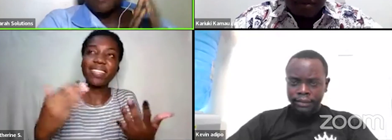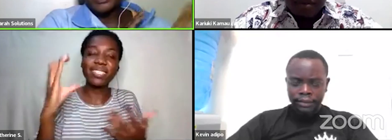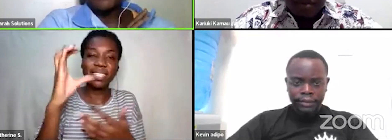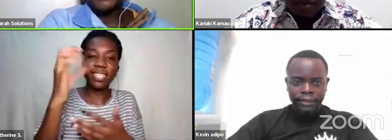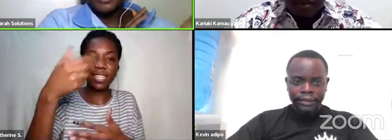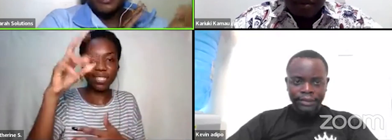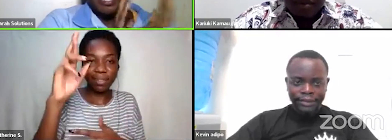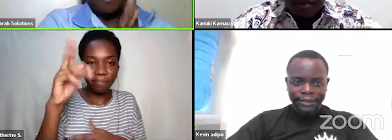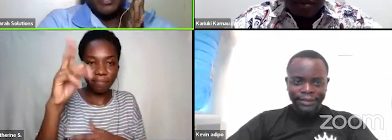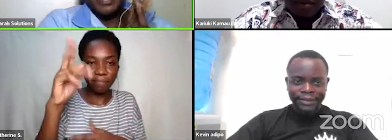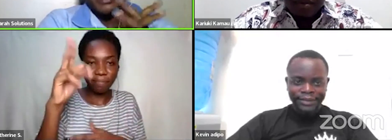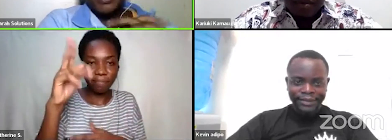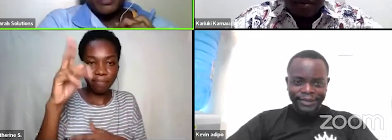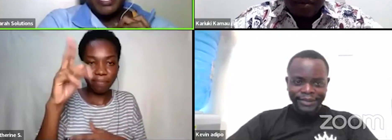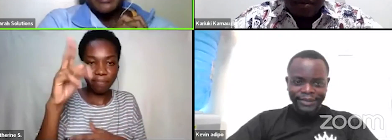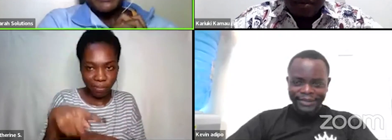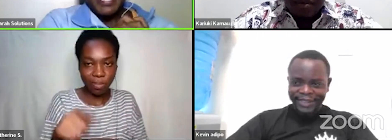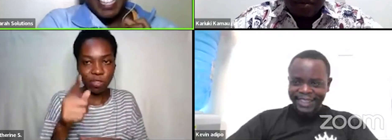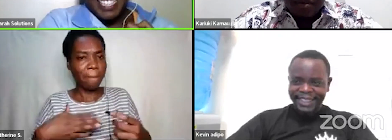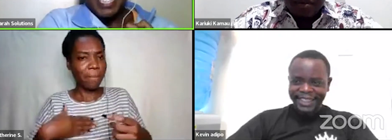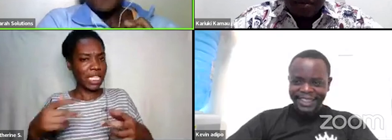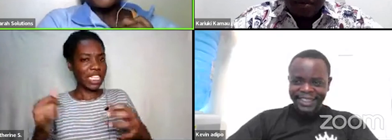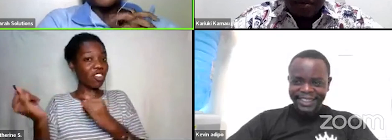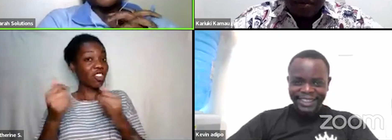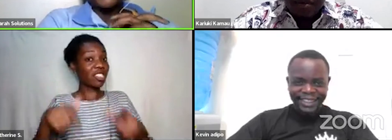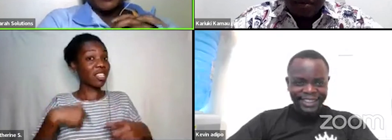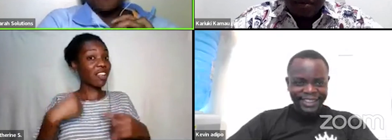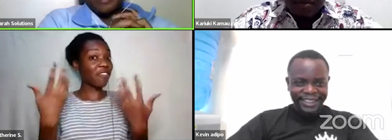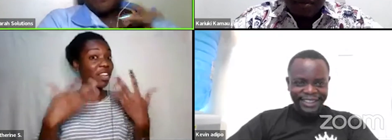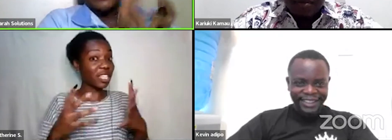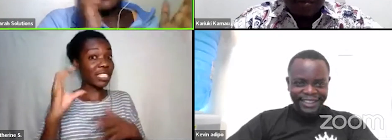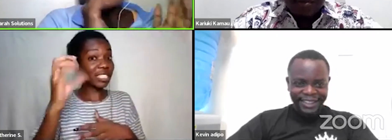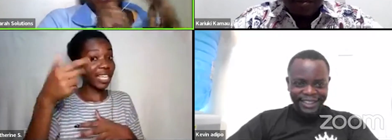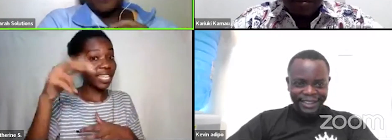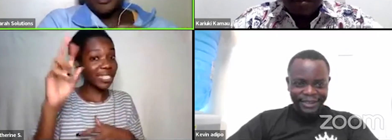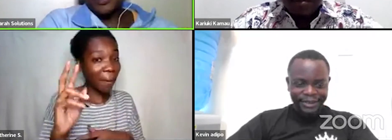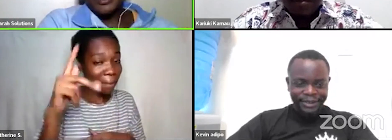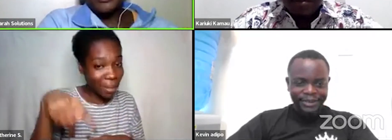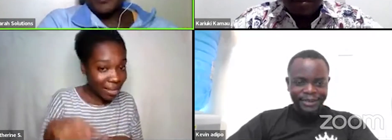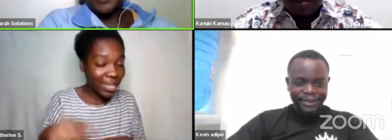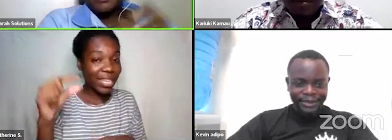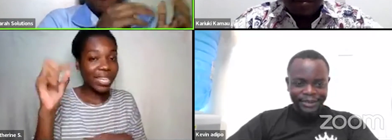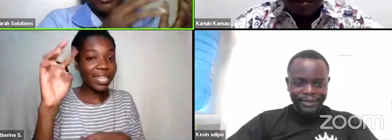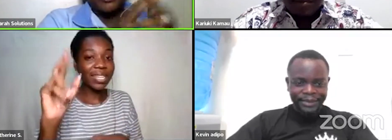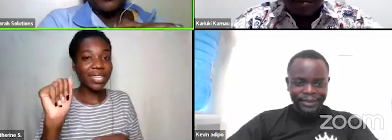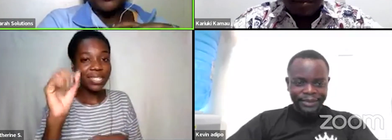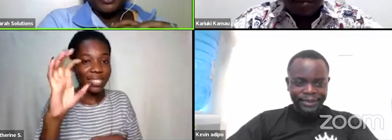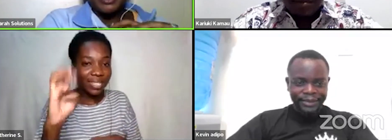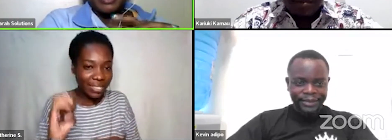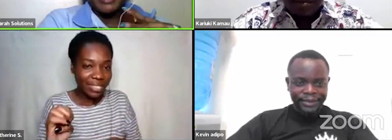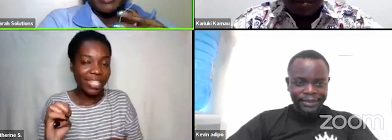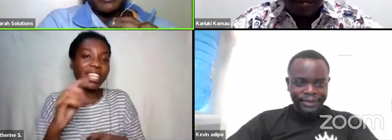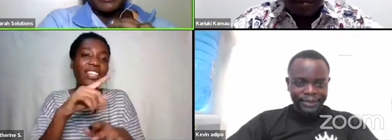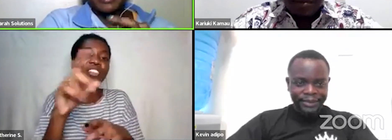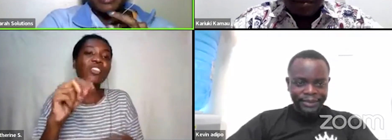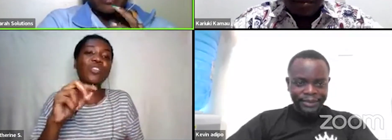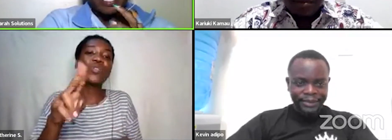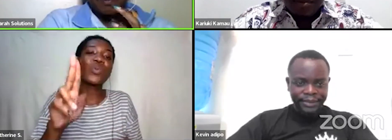introduce myself? I am CHRP Grace Nzula. Yes. So you too can become CHRP so-and-so. Please make sure you